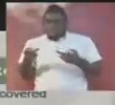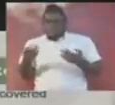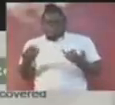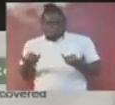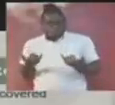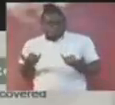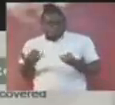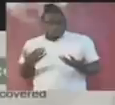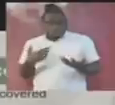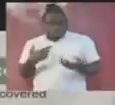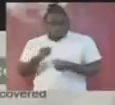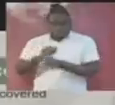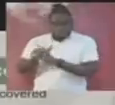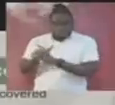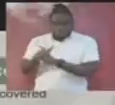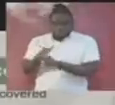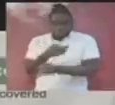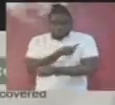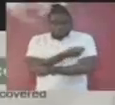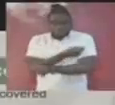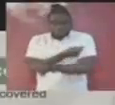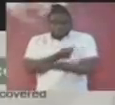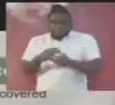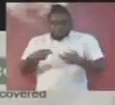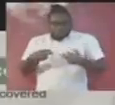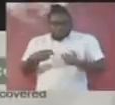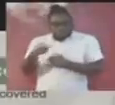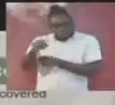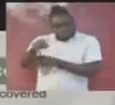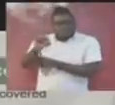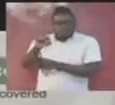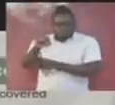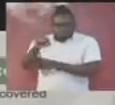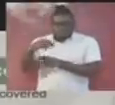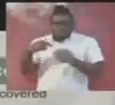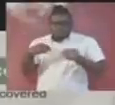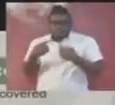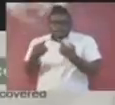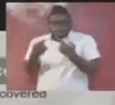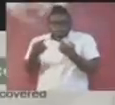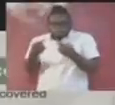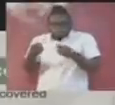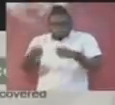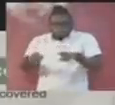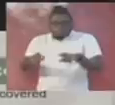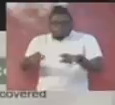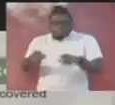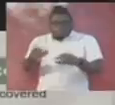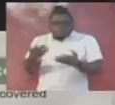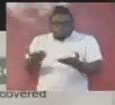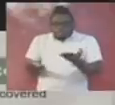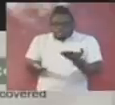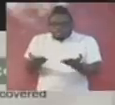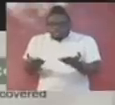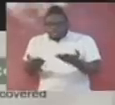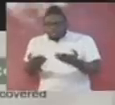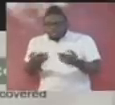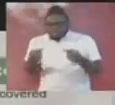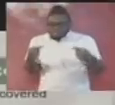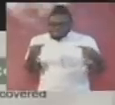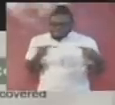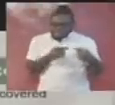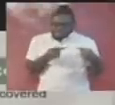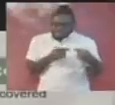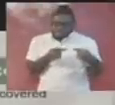vaccines, there are the typical side effects that are seen within vaccination, and these can include pain, headache,